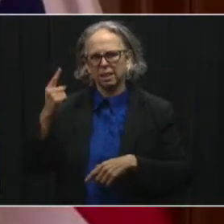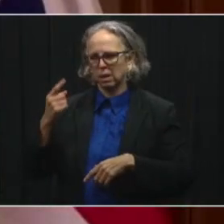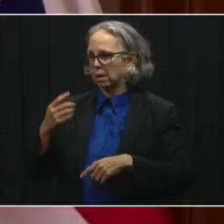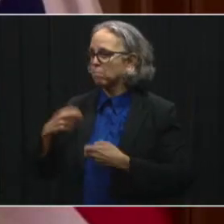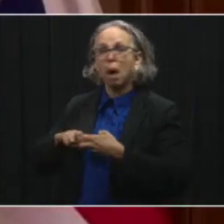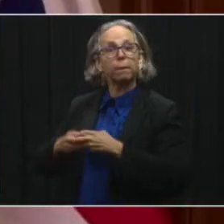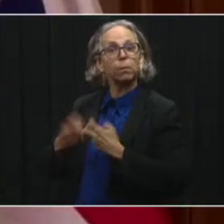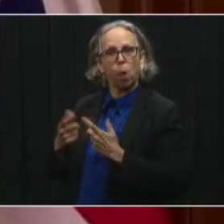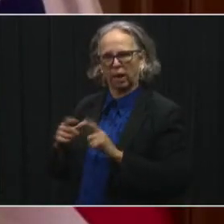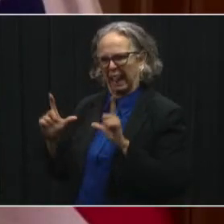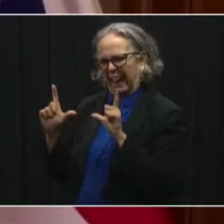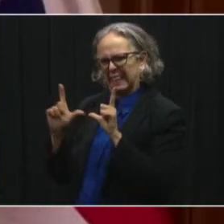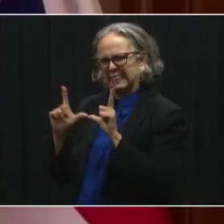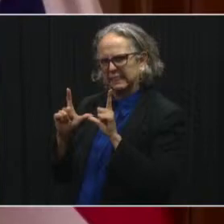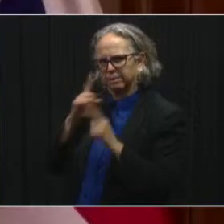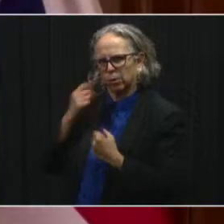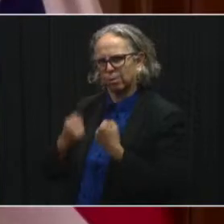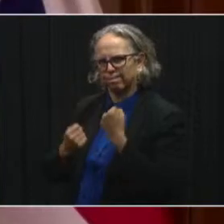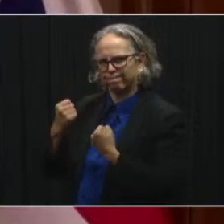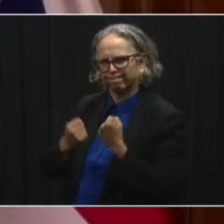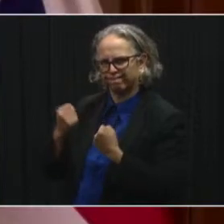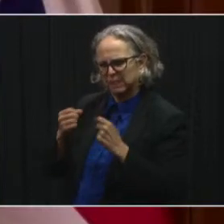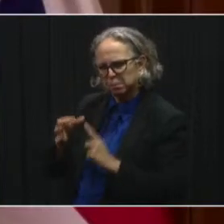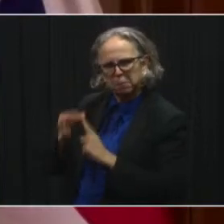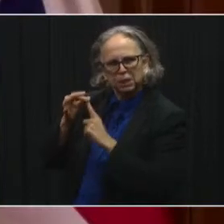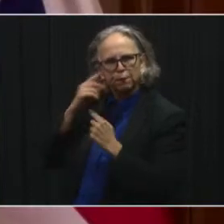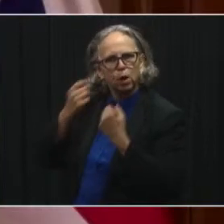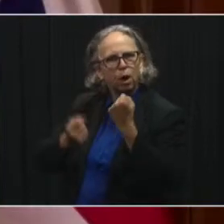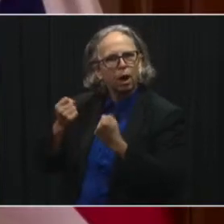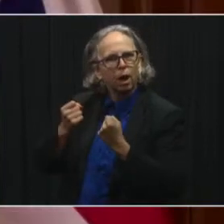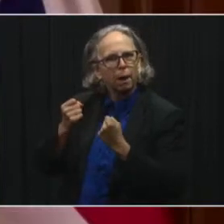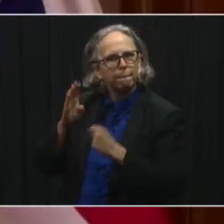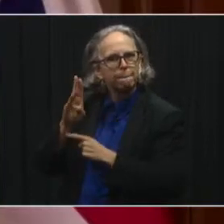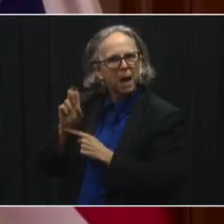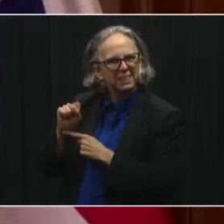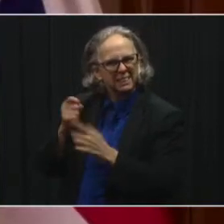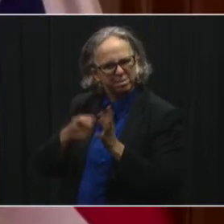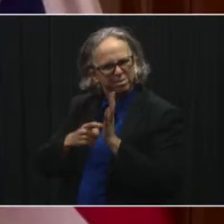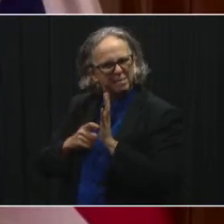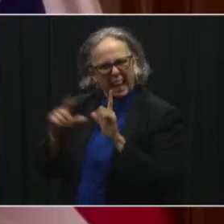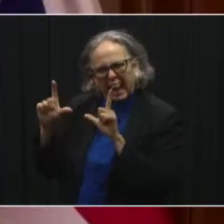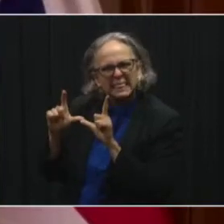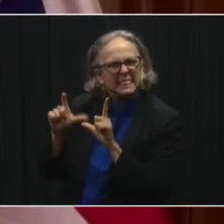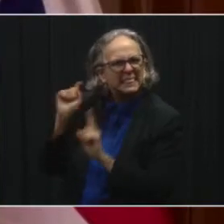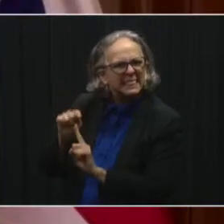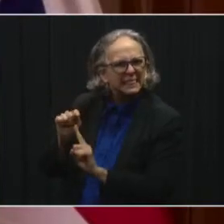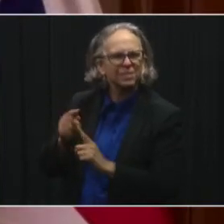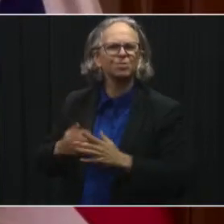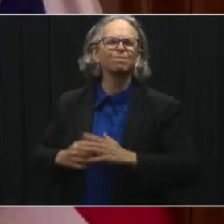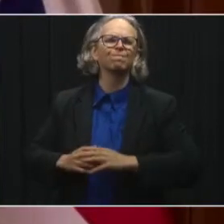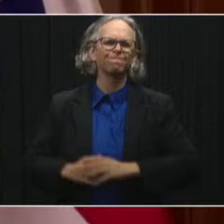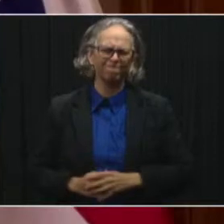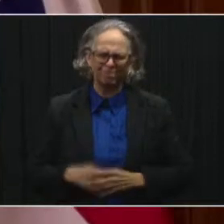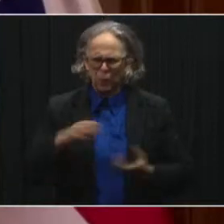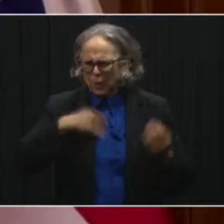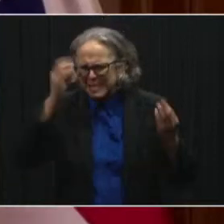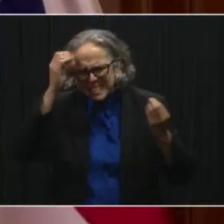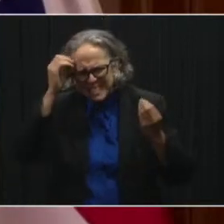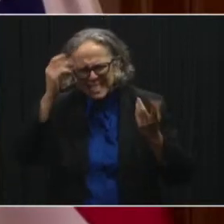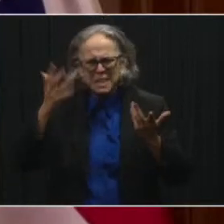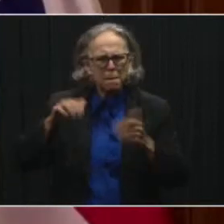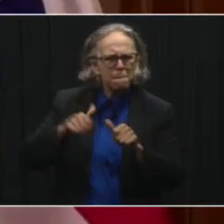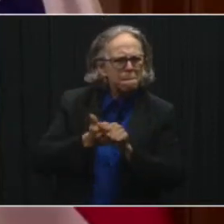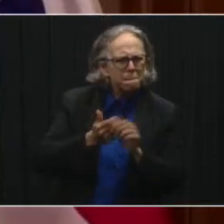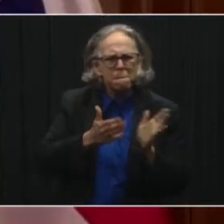we can do there. We're looking at manpower situations. So, we're looking at who